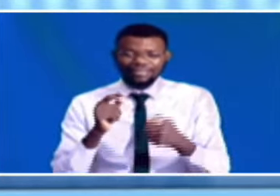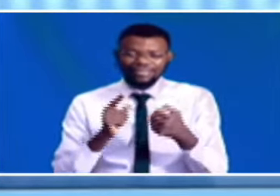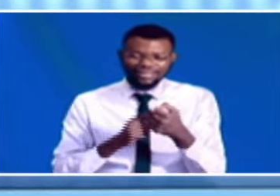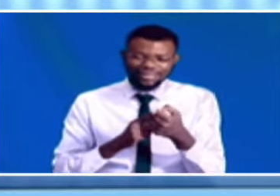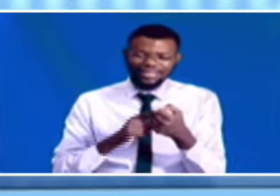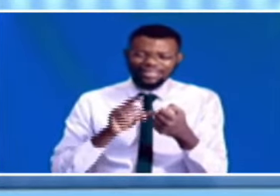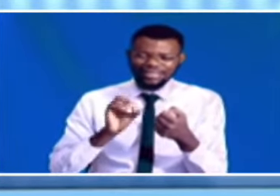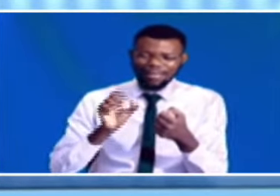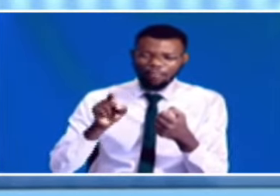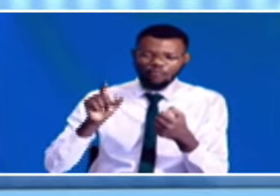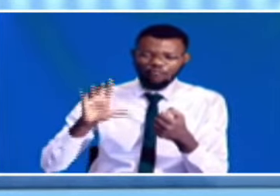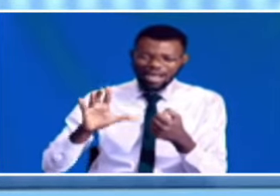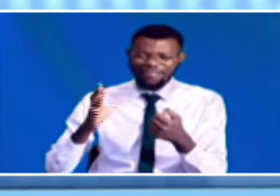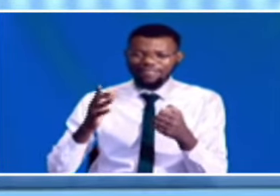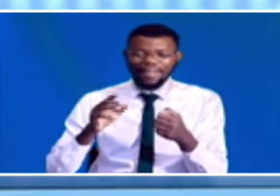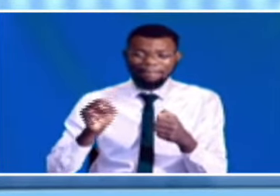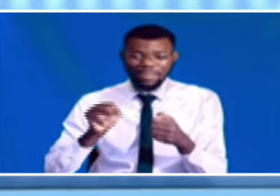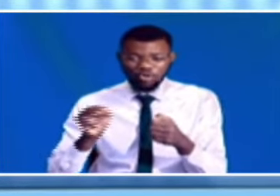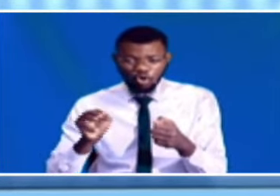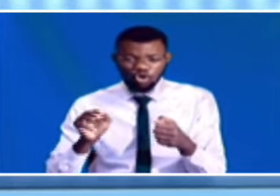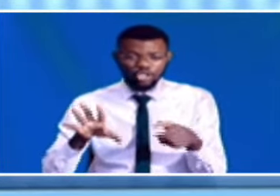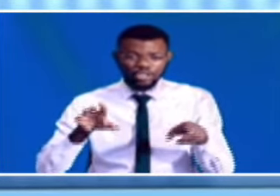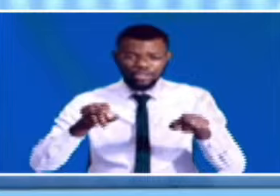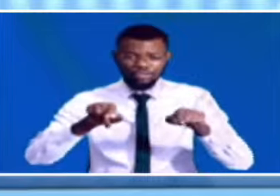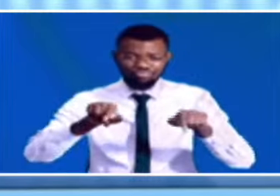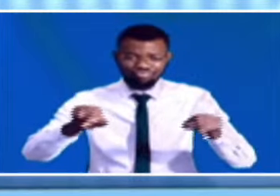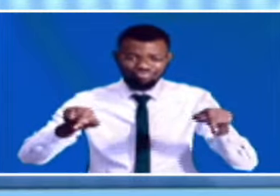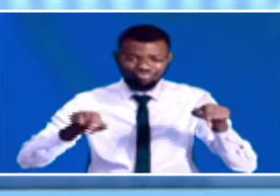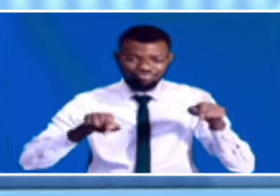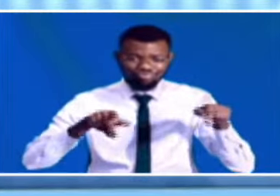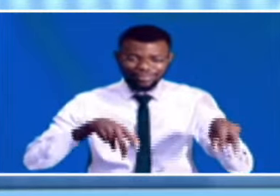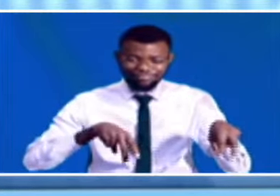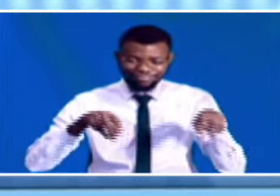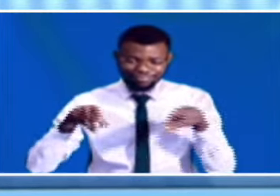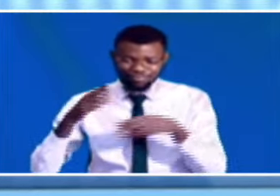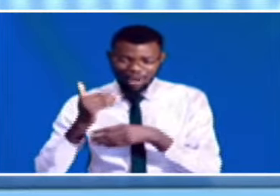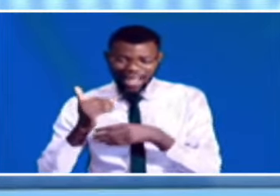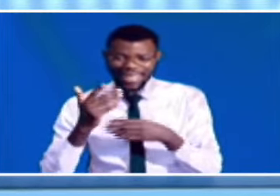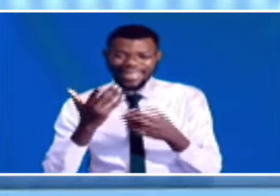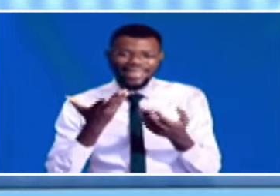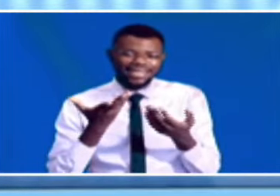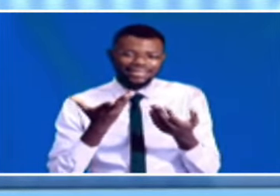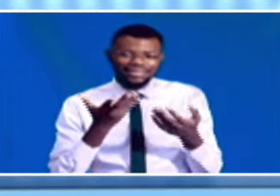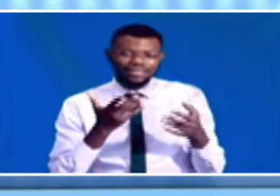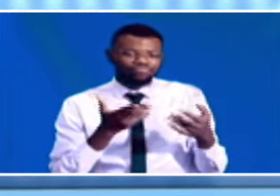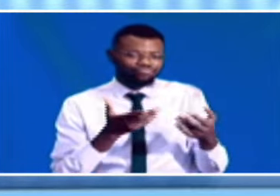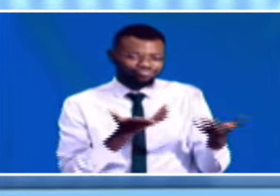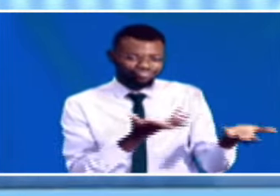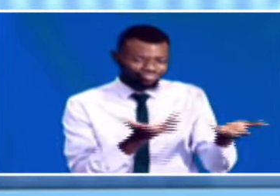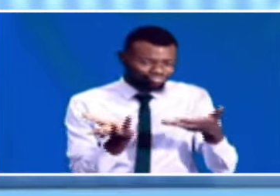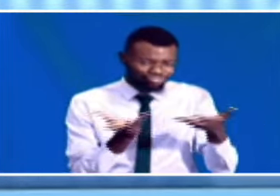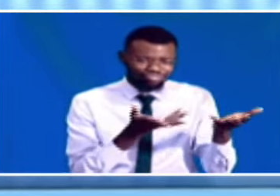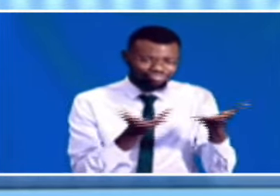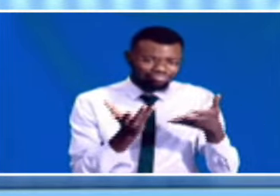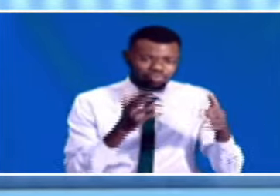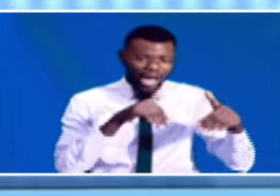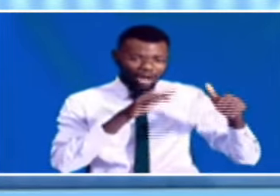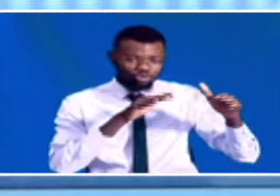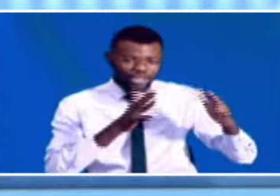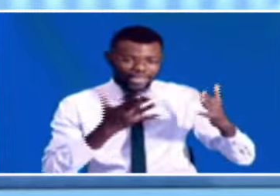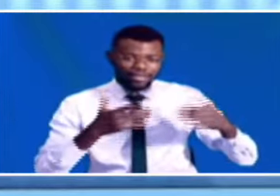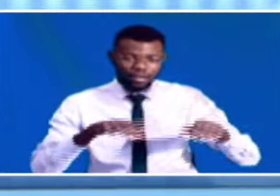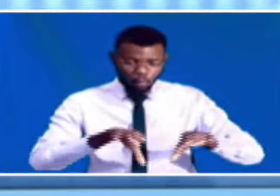cubes, exacerbating its reliance on imported furniture and straining its economy with a demand for $10 million each